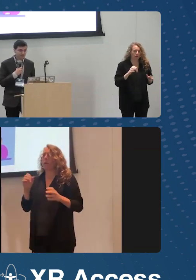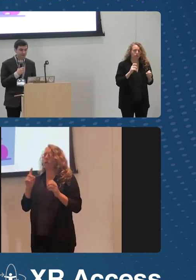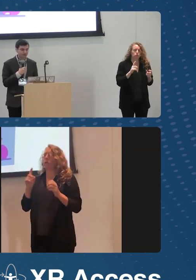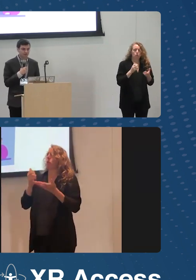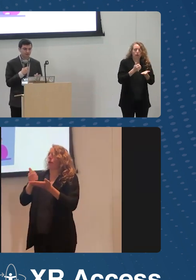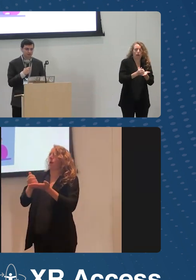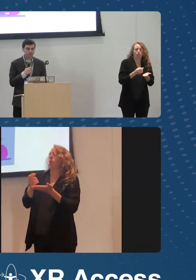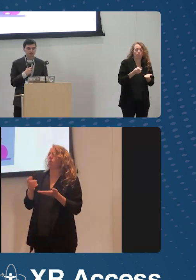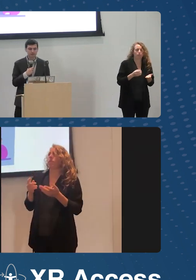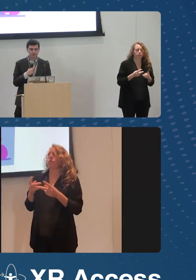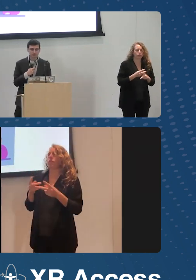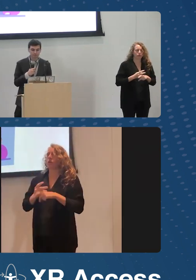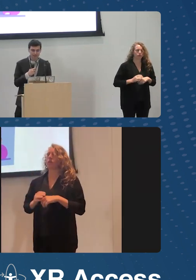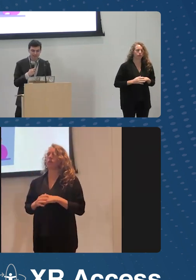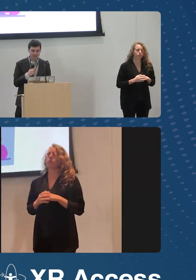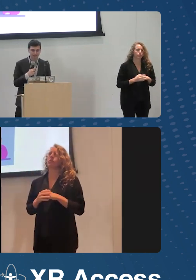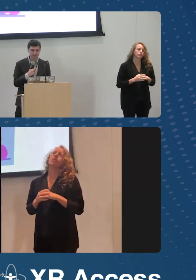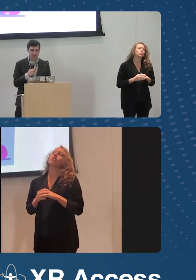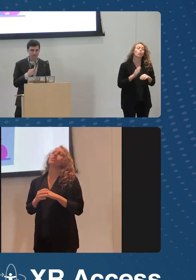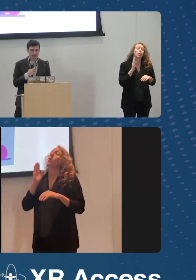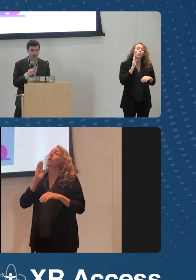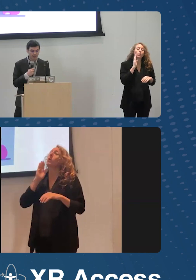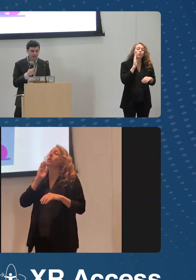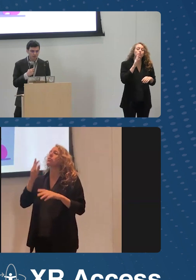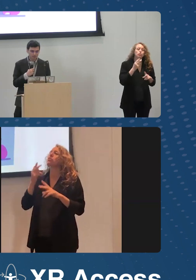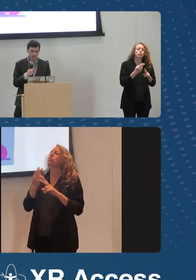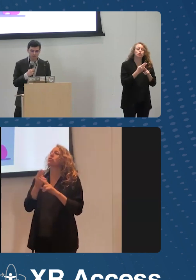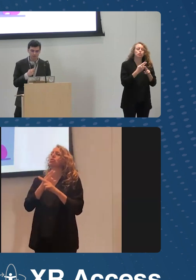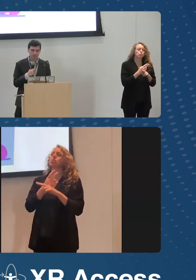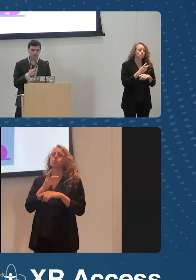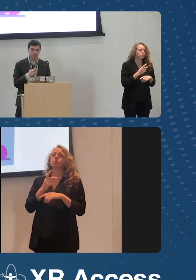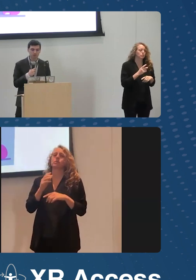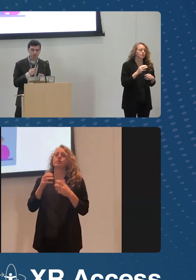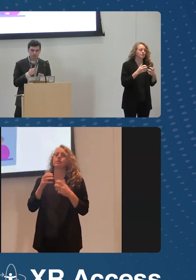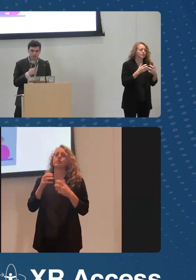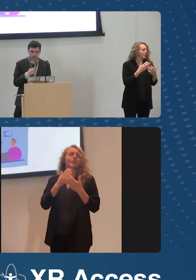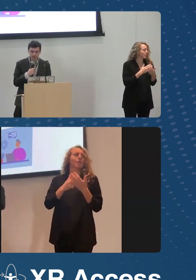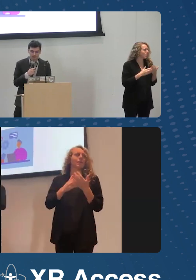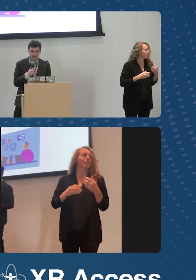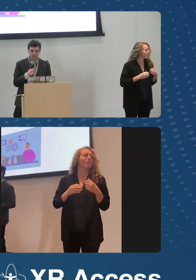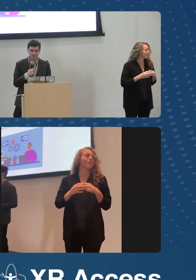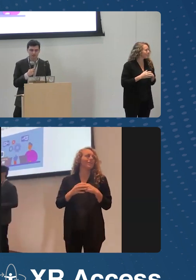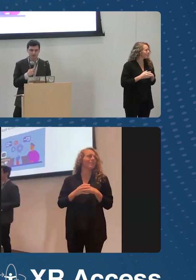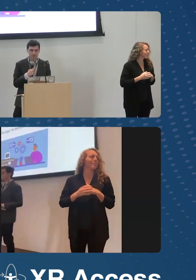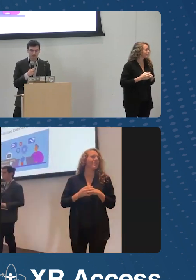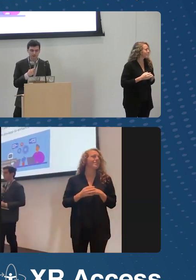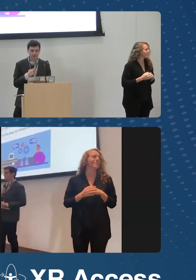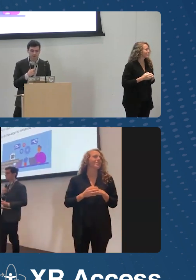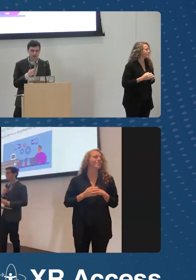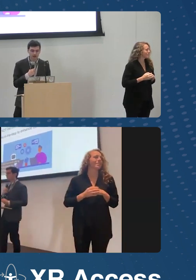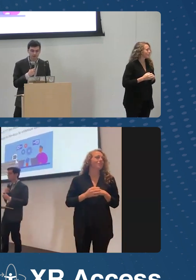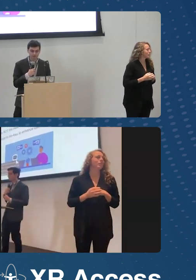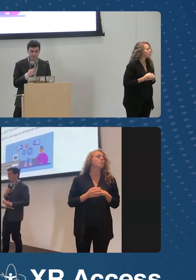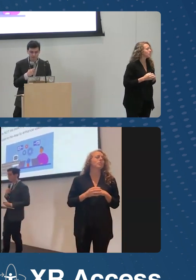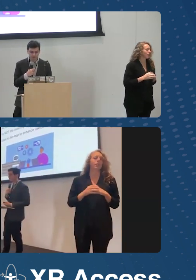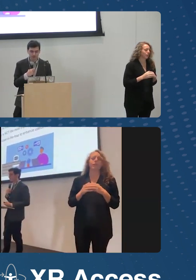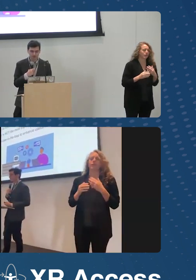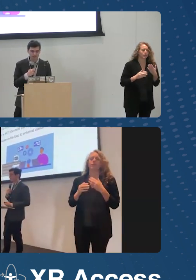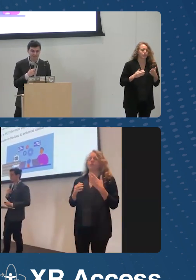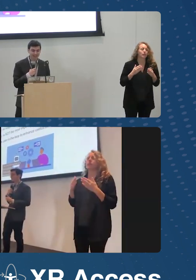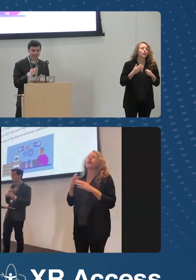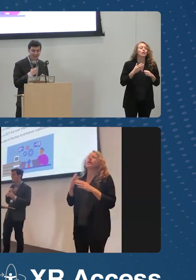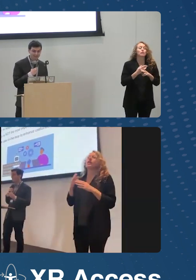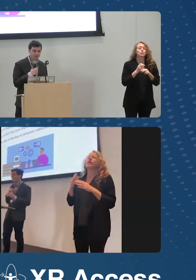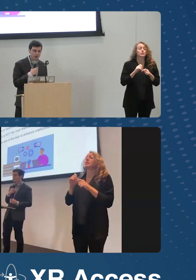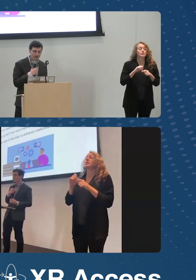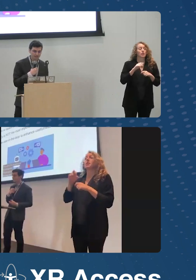should leverage user-in-the-loop mechanisms, allowing BOB people to share the context they already know about a photo's